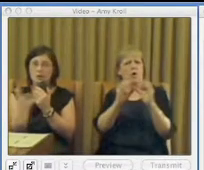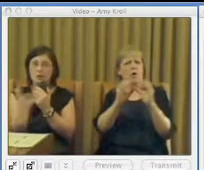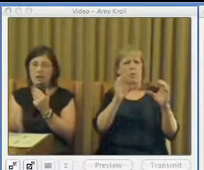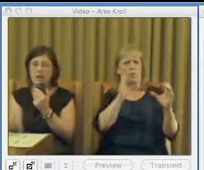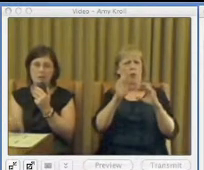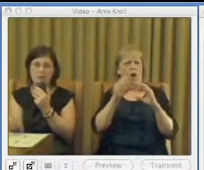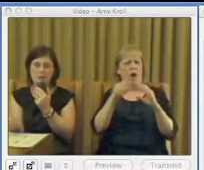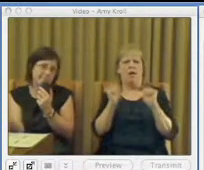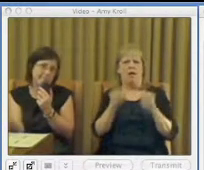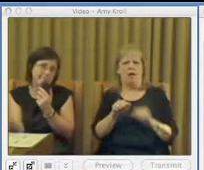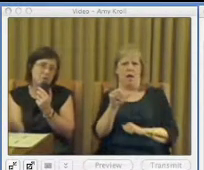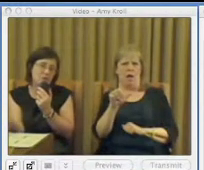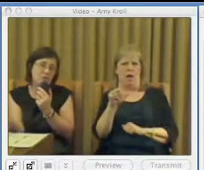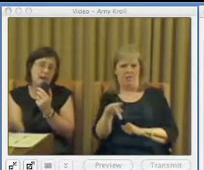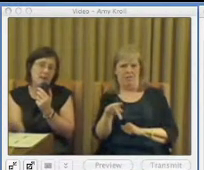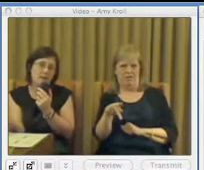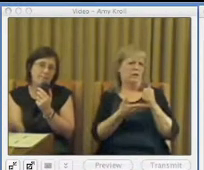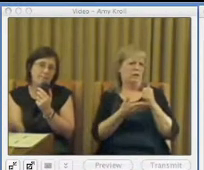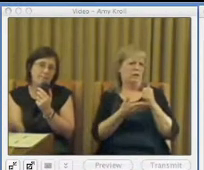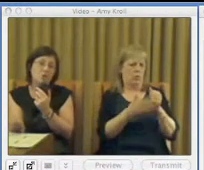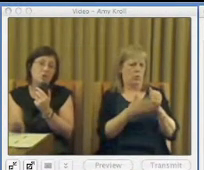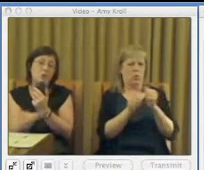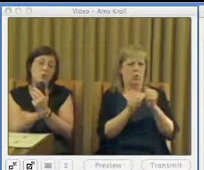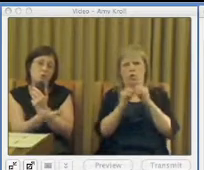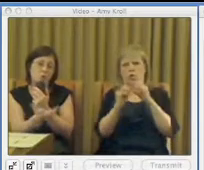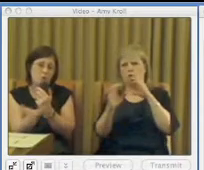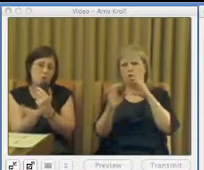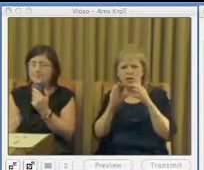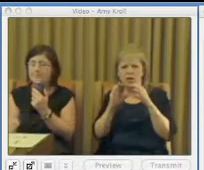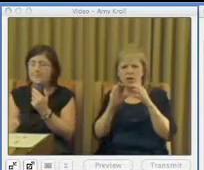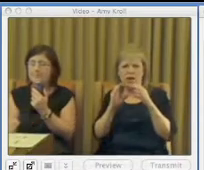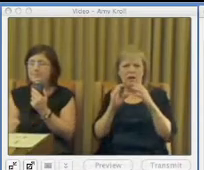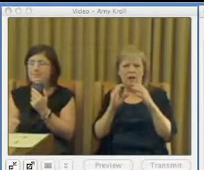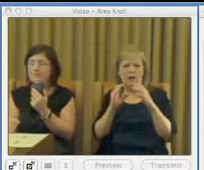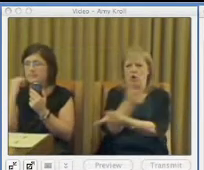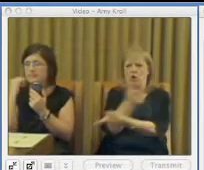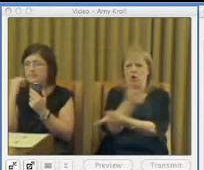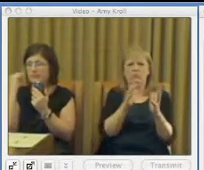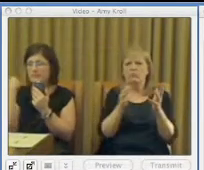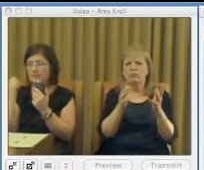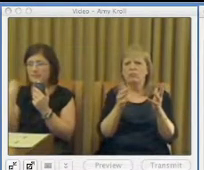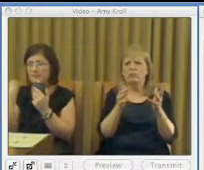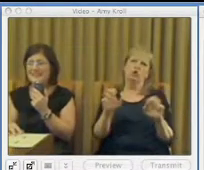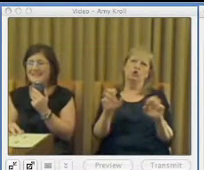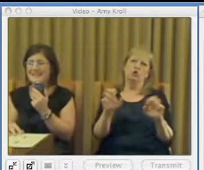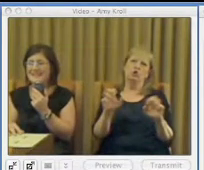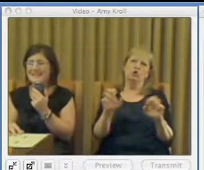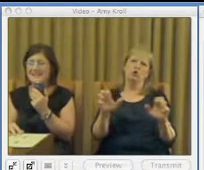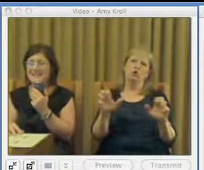can assist you to communicate, to interact, to talk.